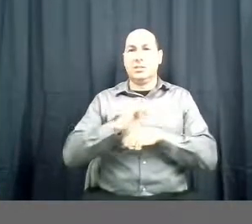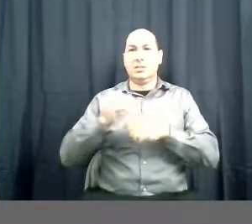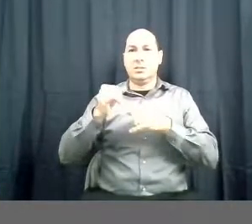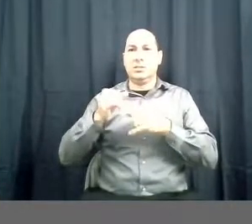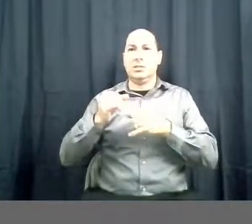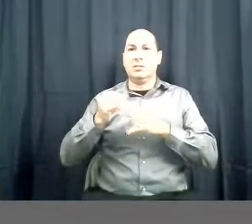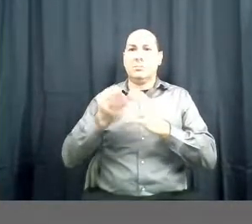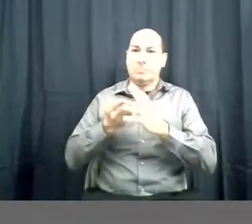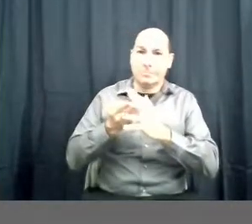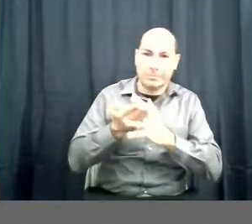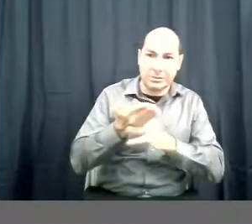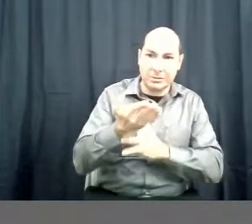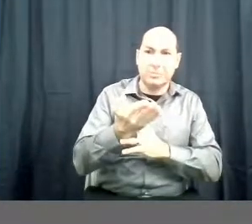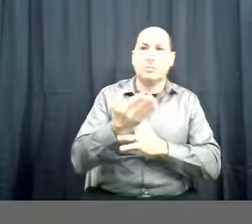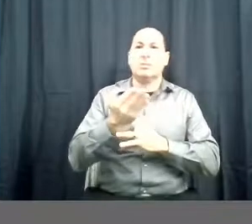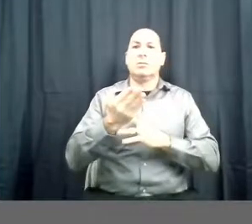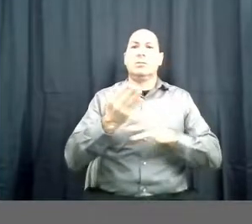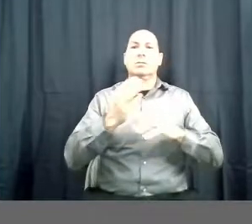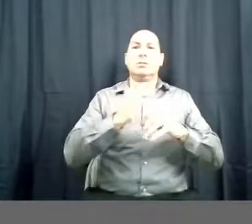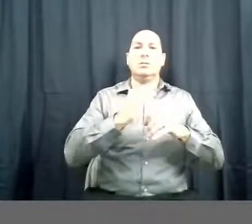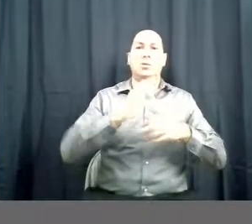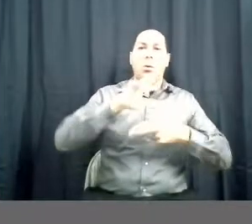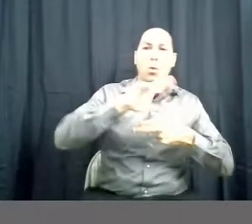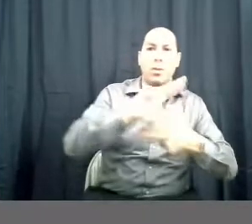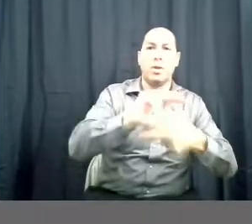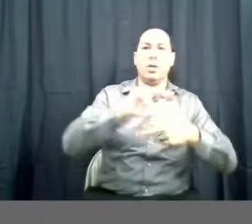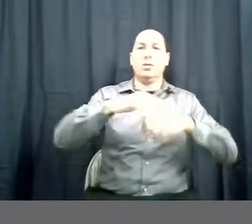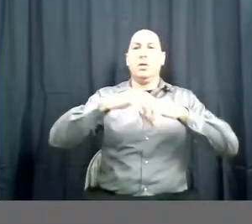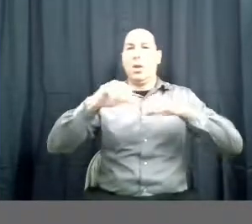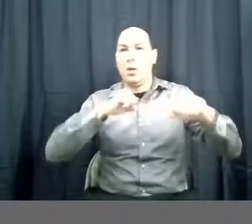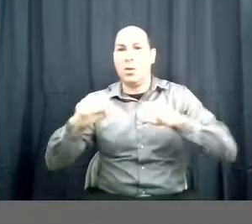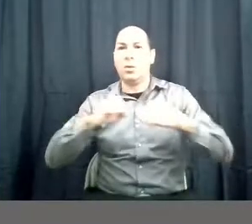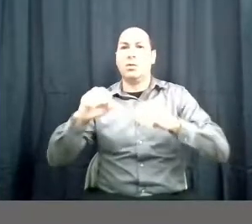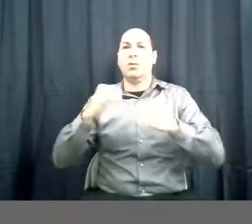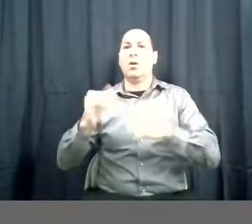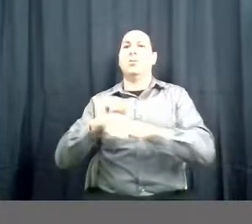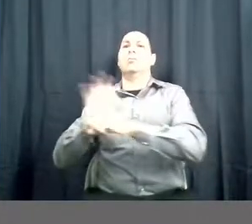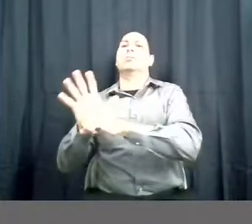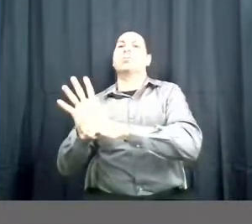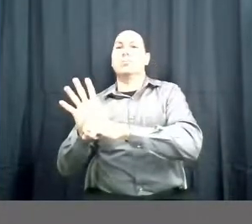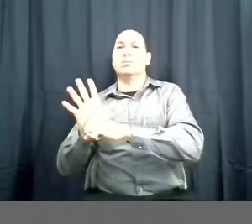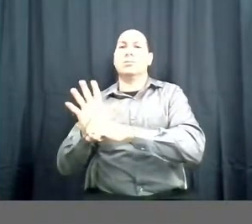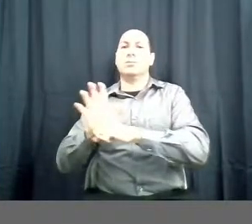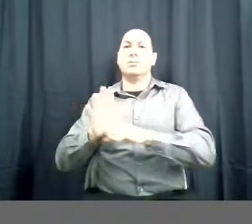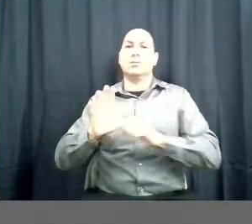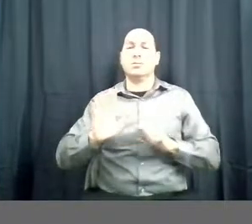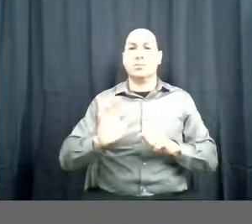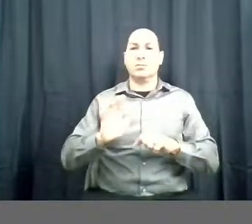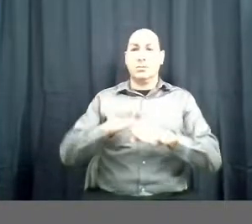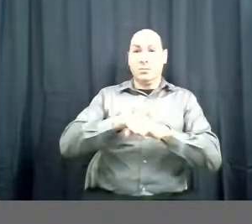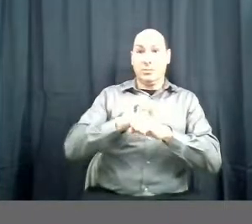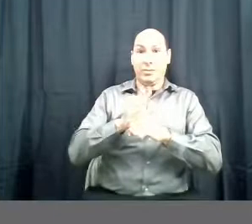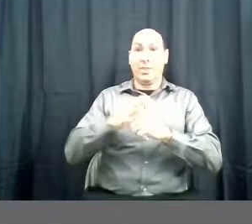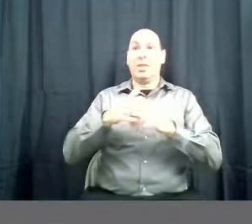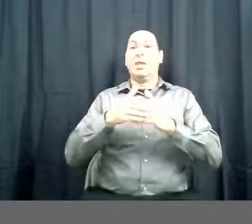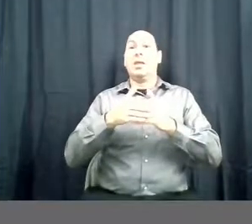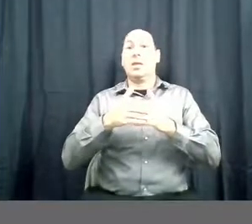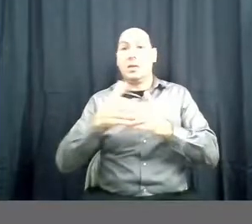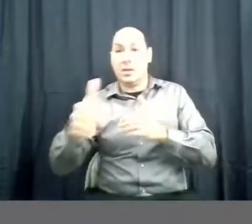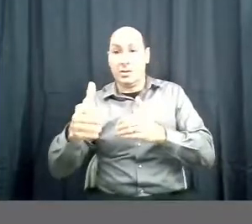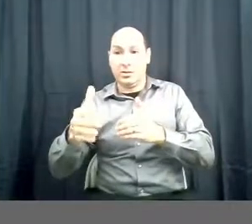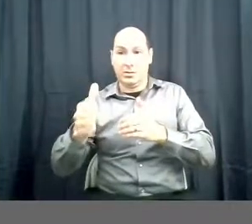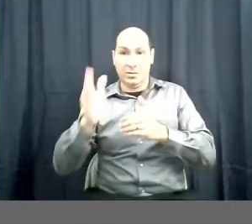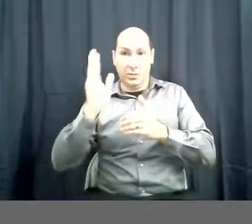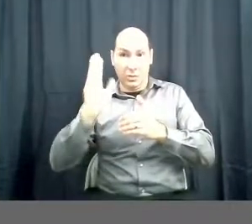pandemic. Puerto Rico's economy and its economic projections post-COVID are not the same as they were pre-COVID. That doesn't